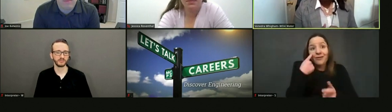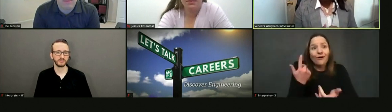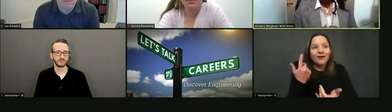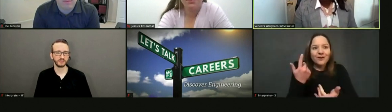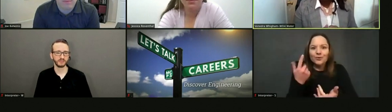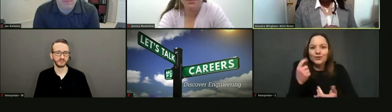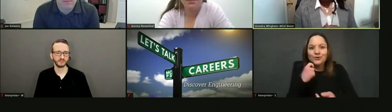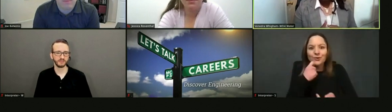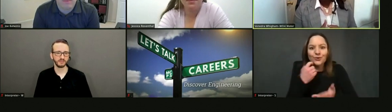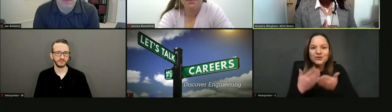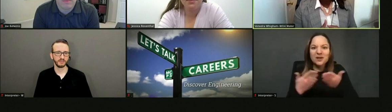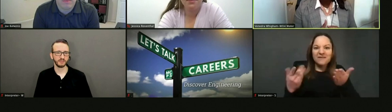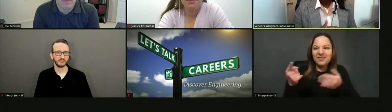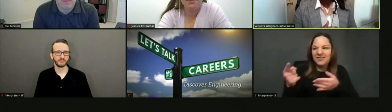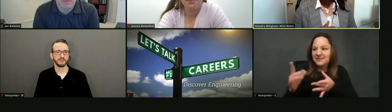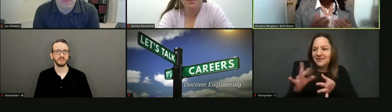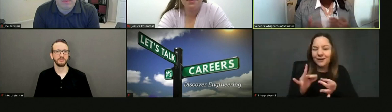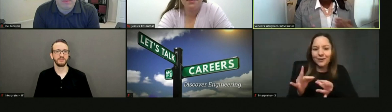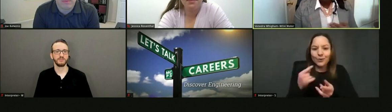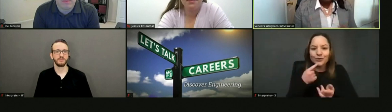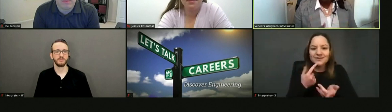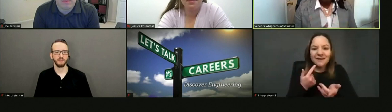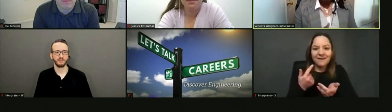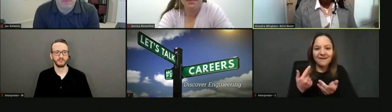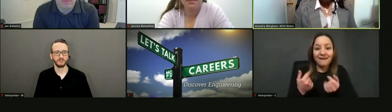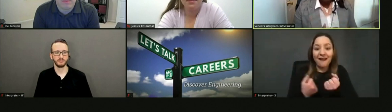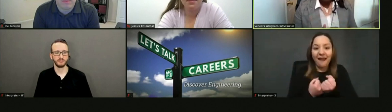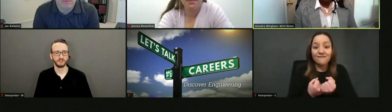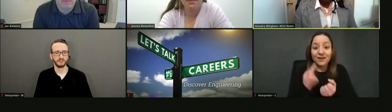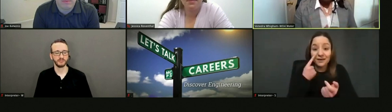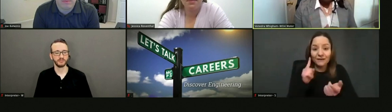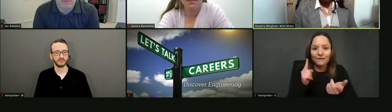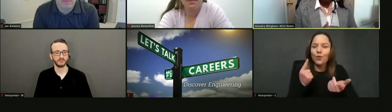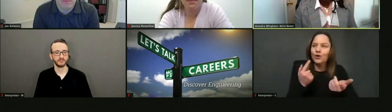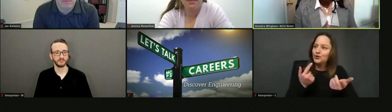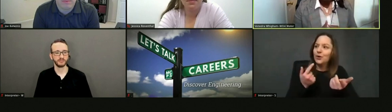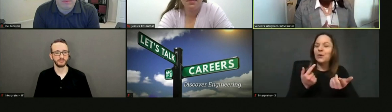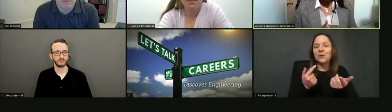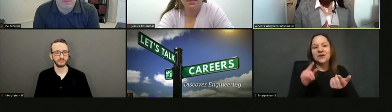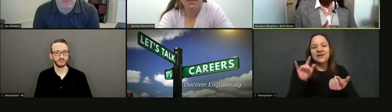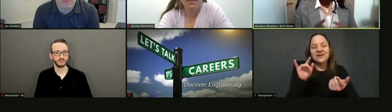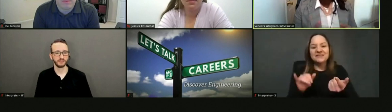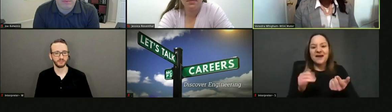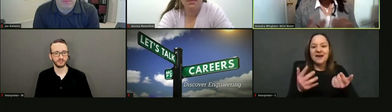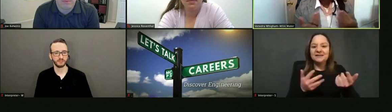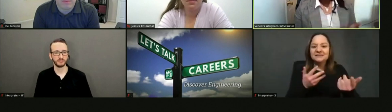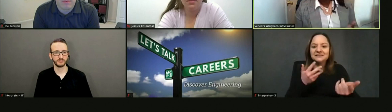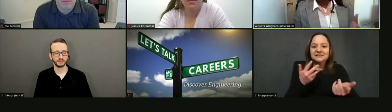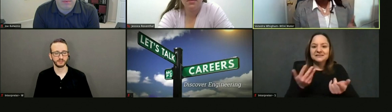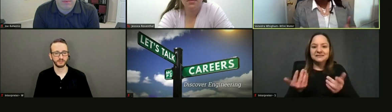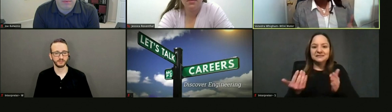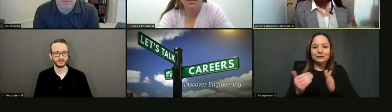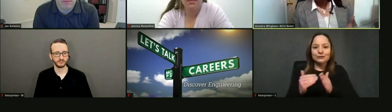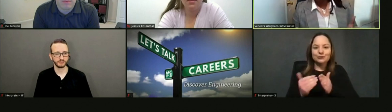some of the things that they were saying and some of the things they were advocating for. And so that kind of